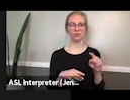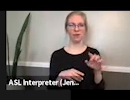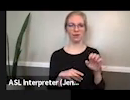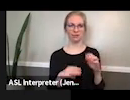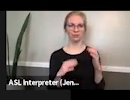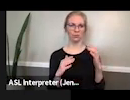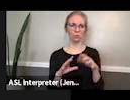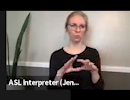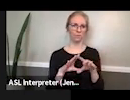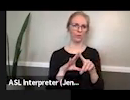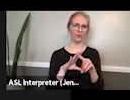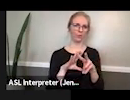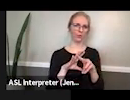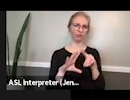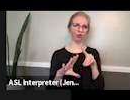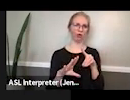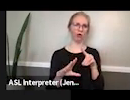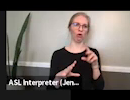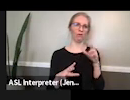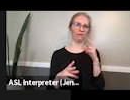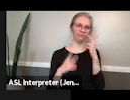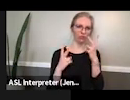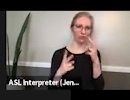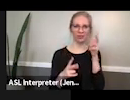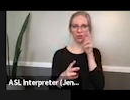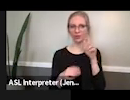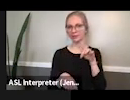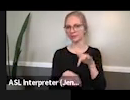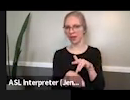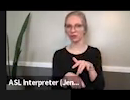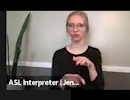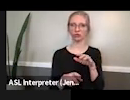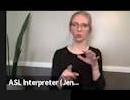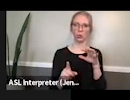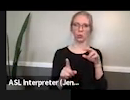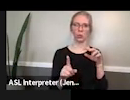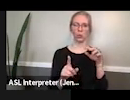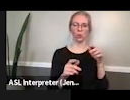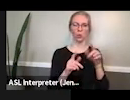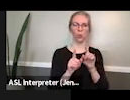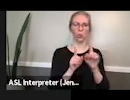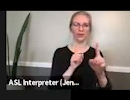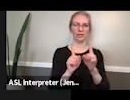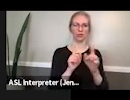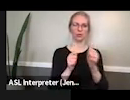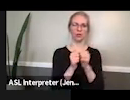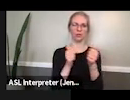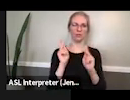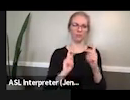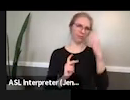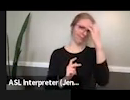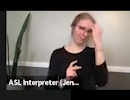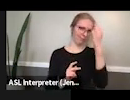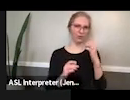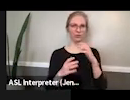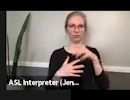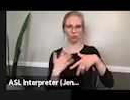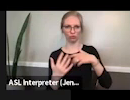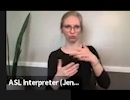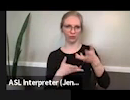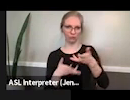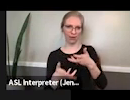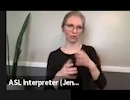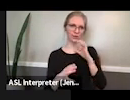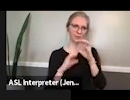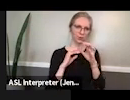vision, hearing, touch, orientation to others, memory, social interaction, communication, problem solving.